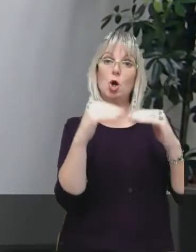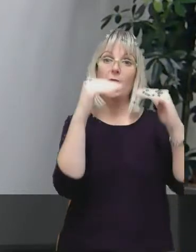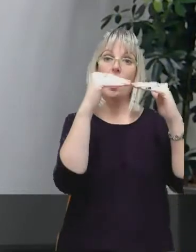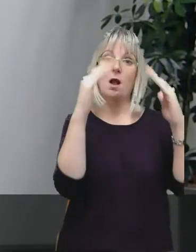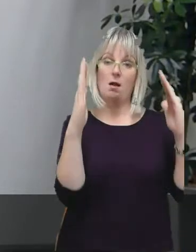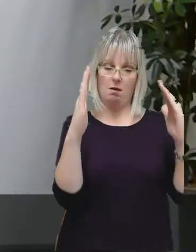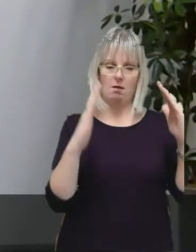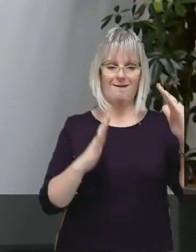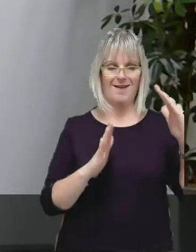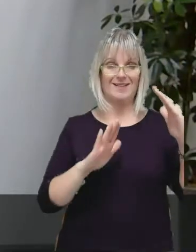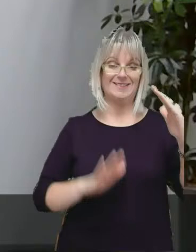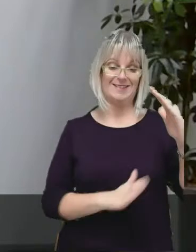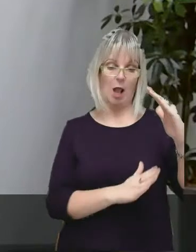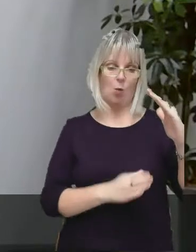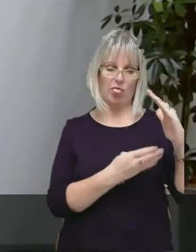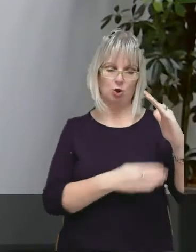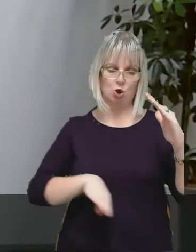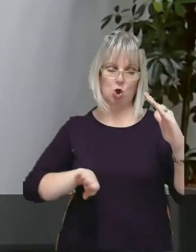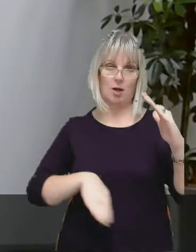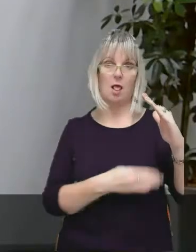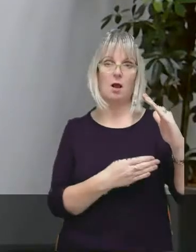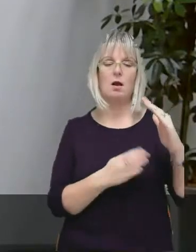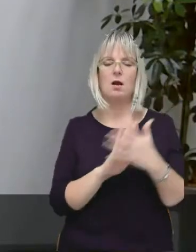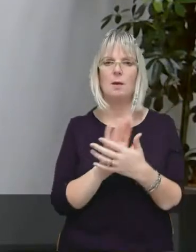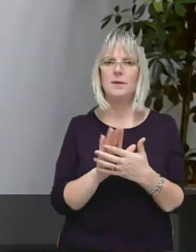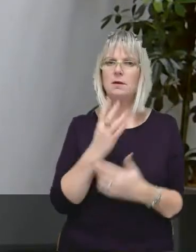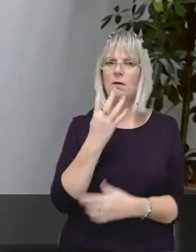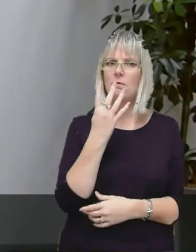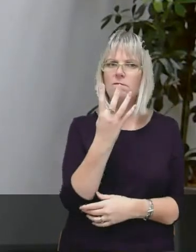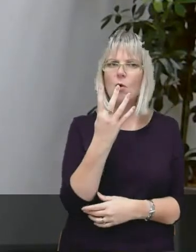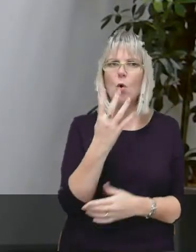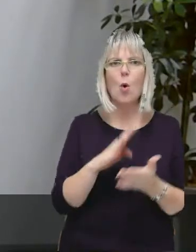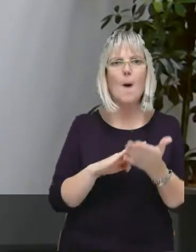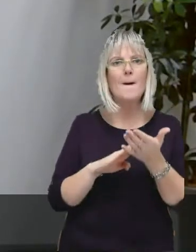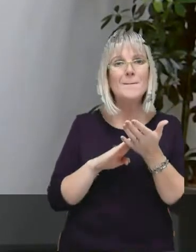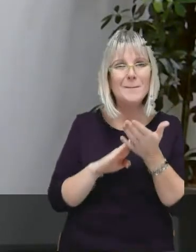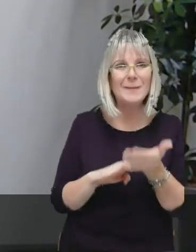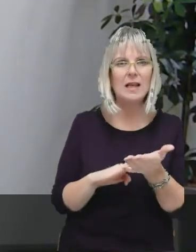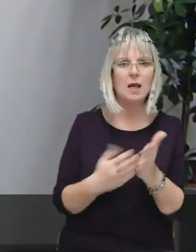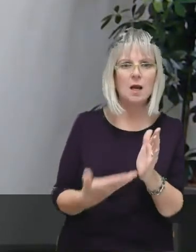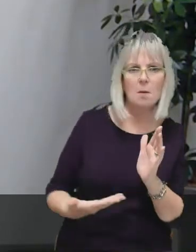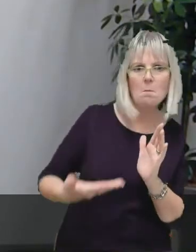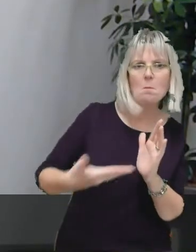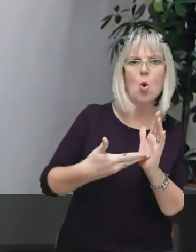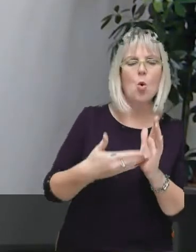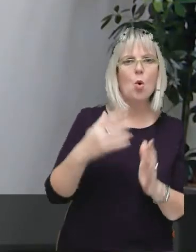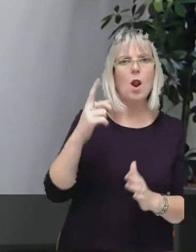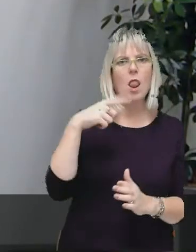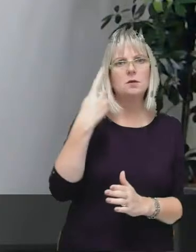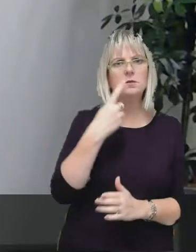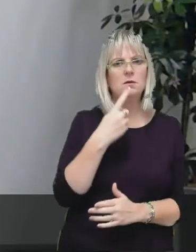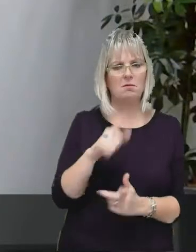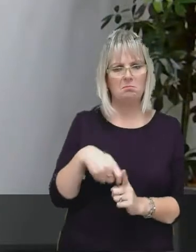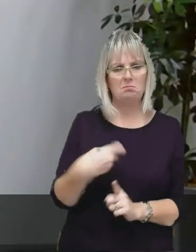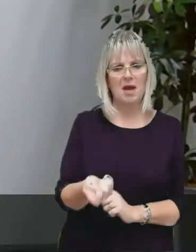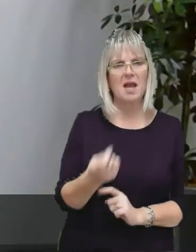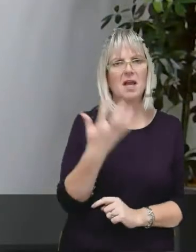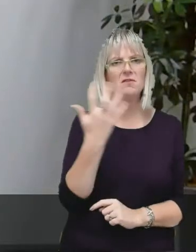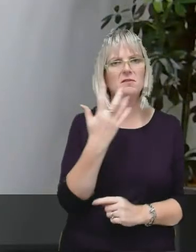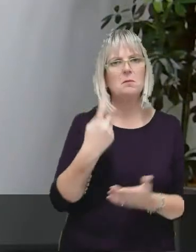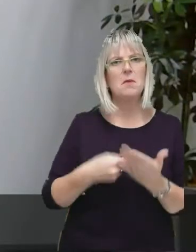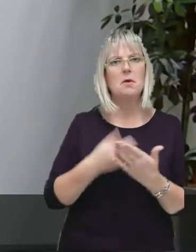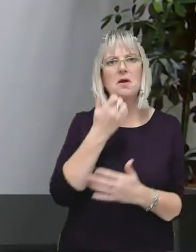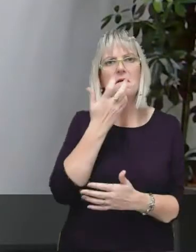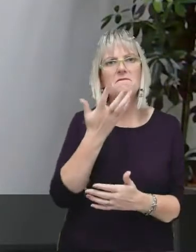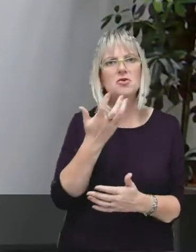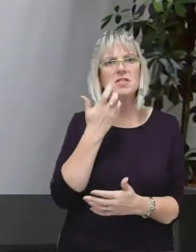meant 4 million more Londoners having to pay £15 a day to use their cars. I'll give you an example, Nikhil. If you're